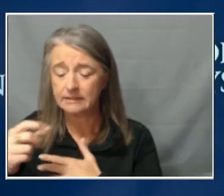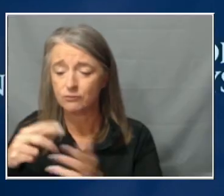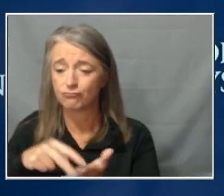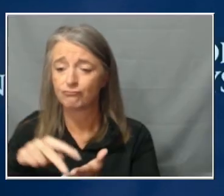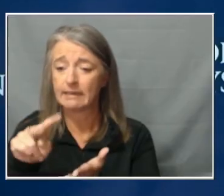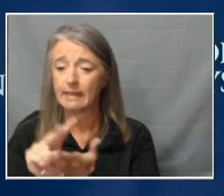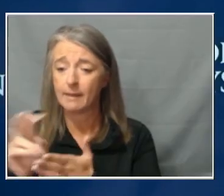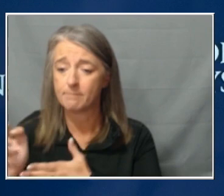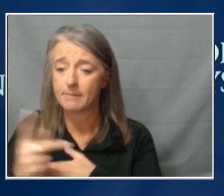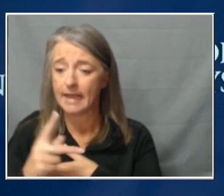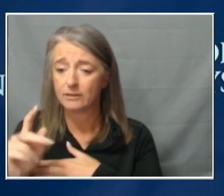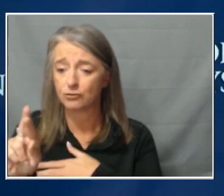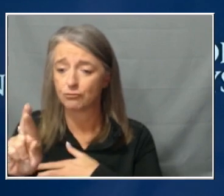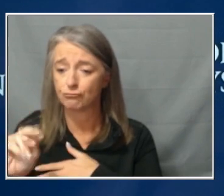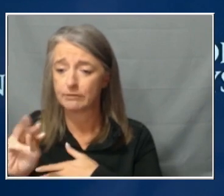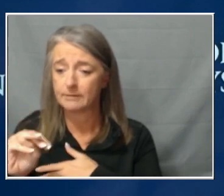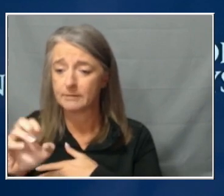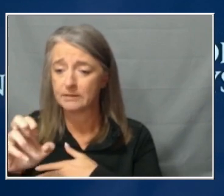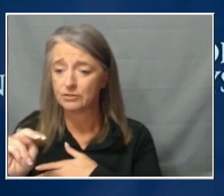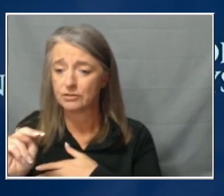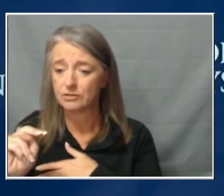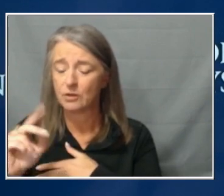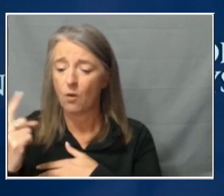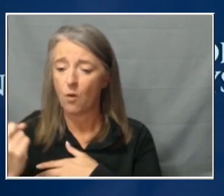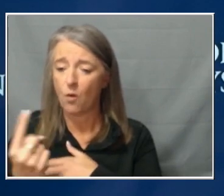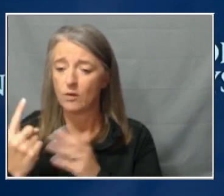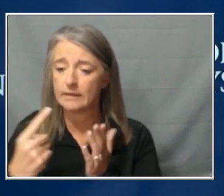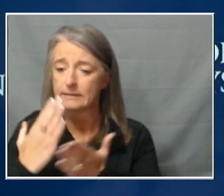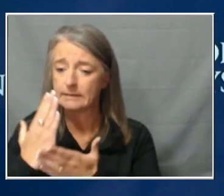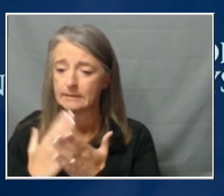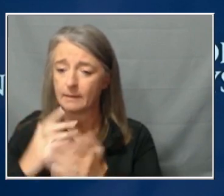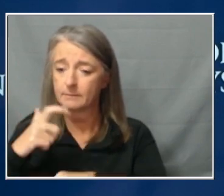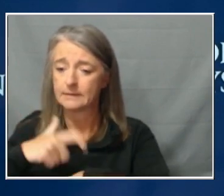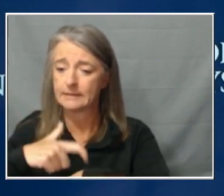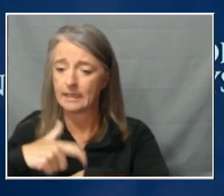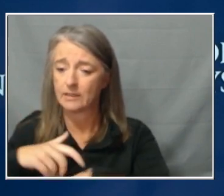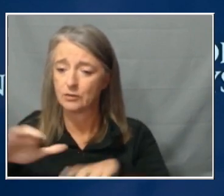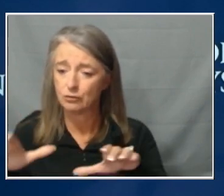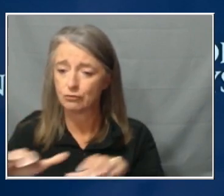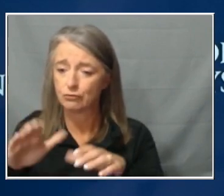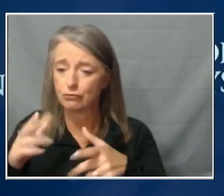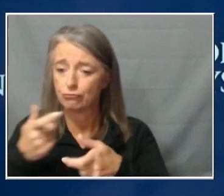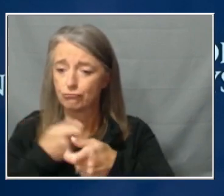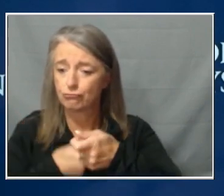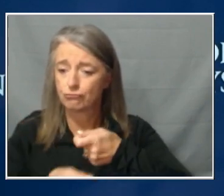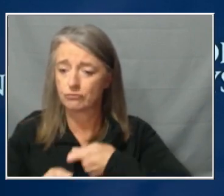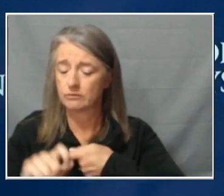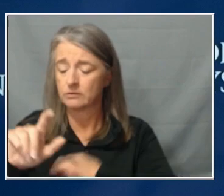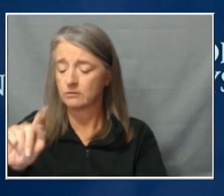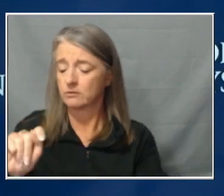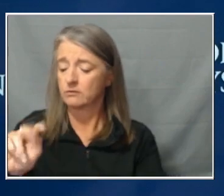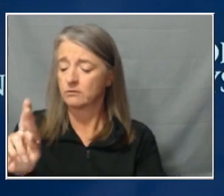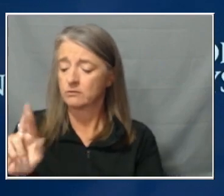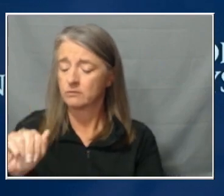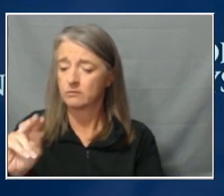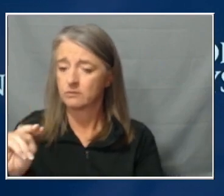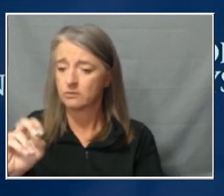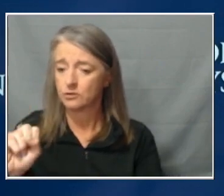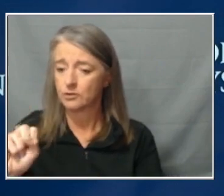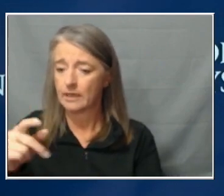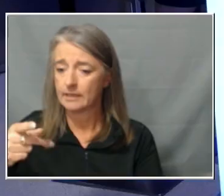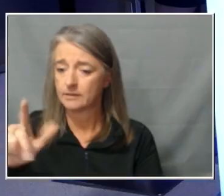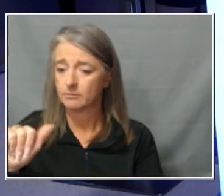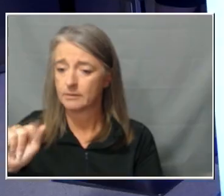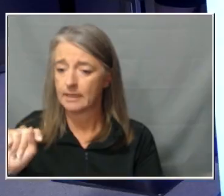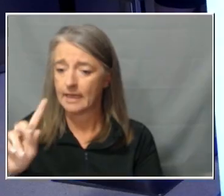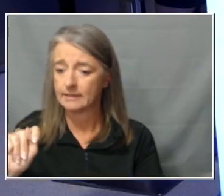into a remission, then we have only some time before we can actually do a transplant to try to keep it at bay for a long period of time.